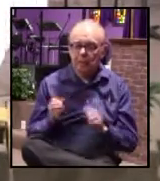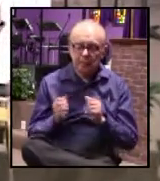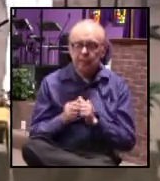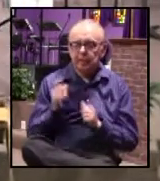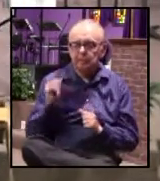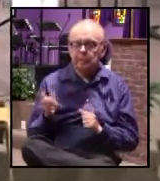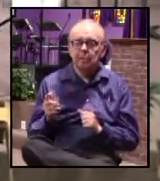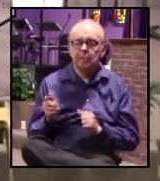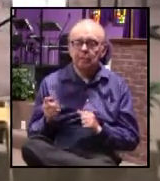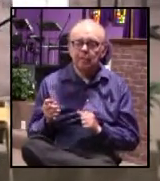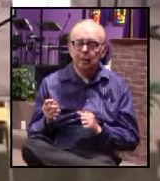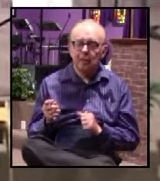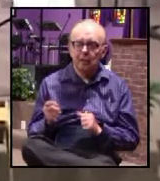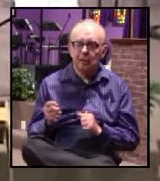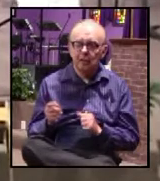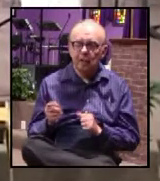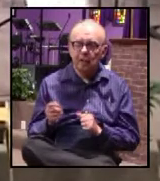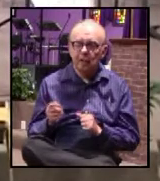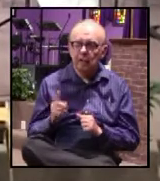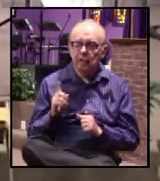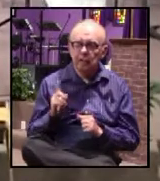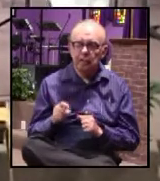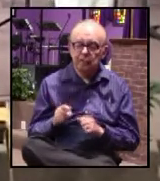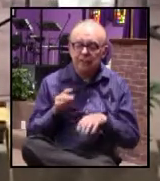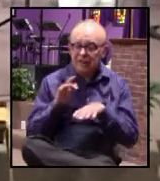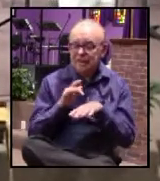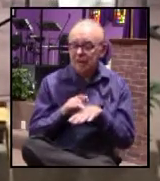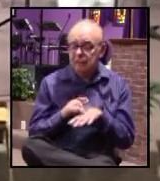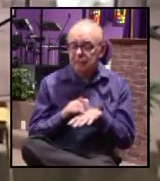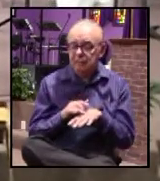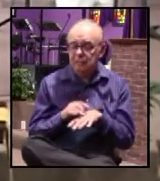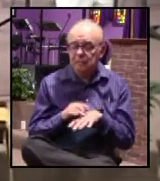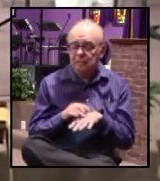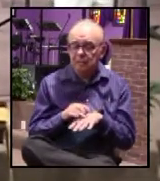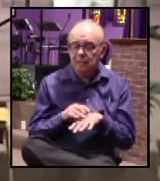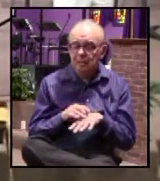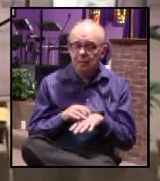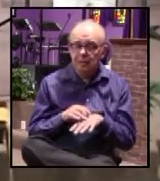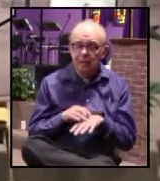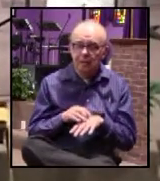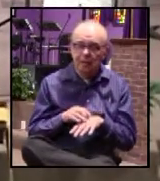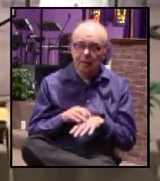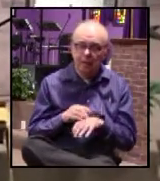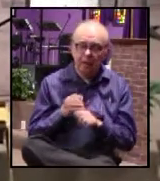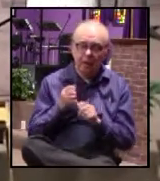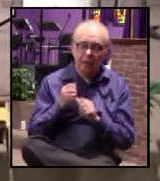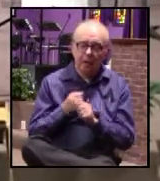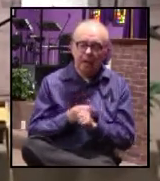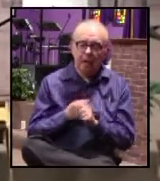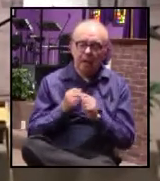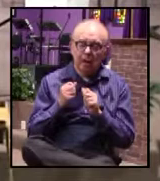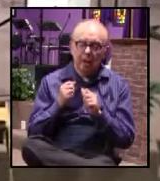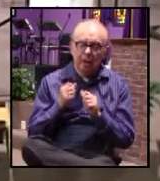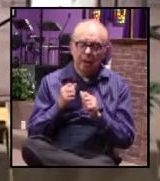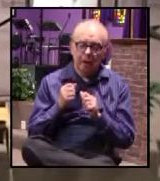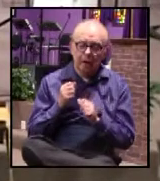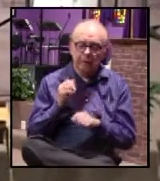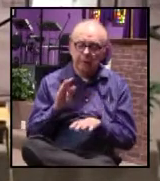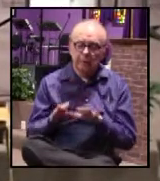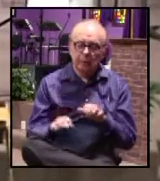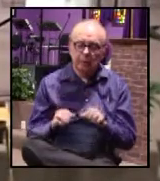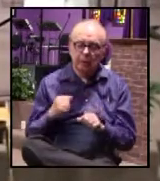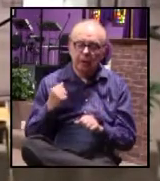Him, it should touch every walk of our